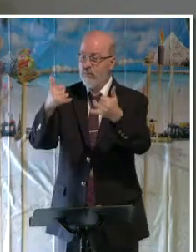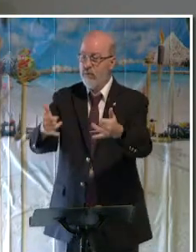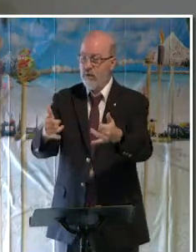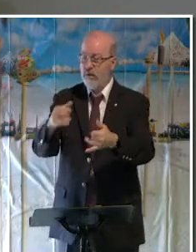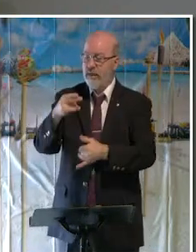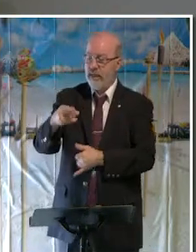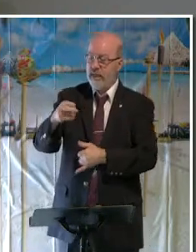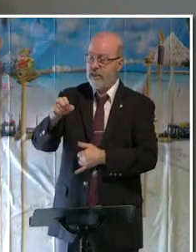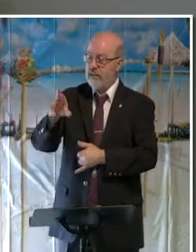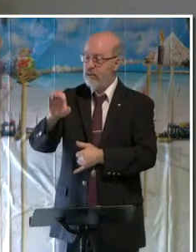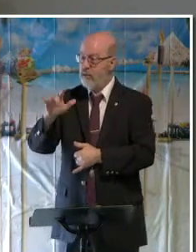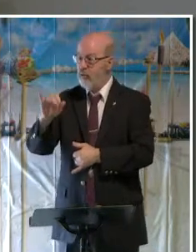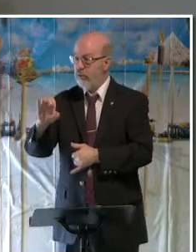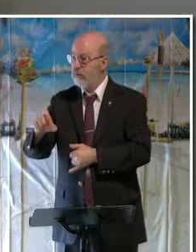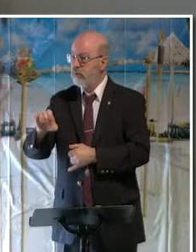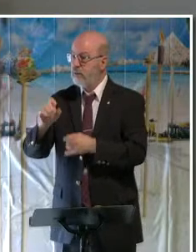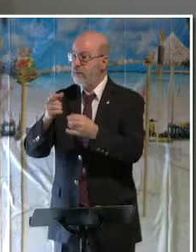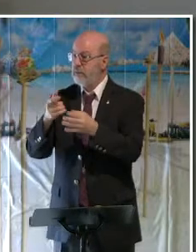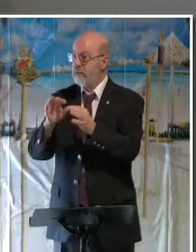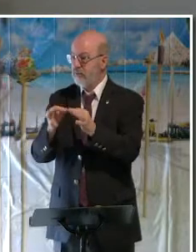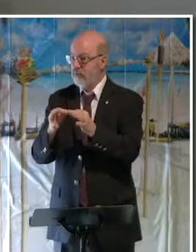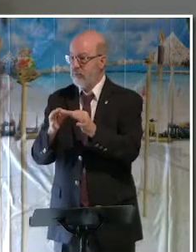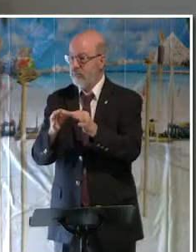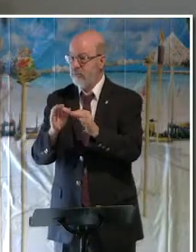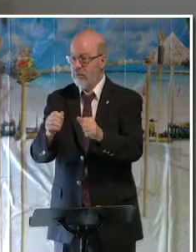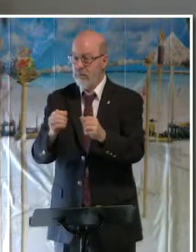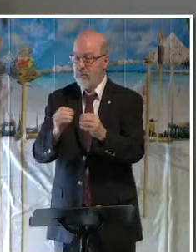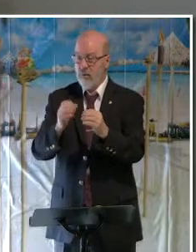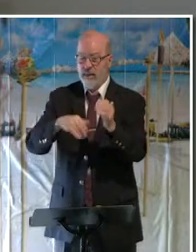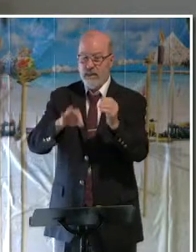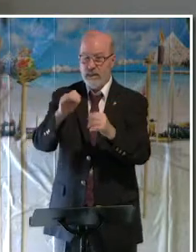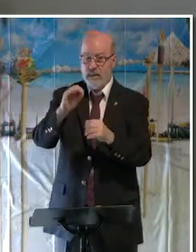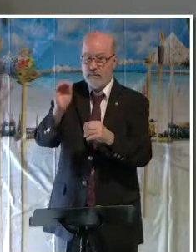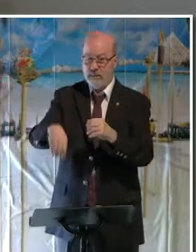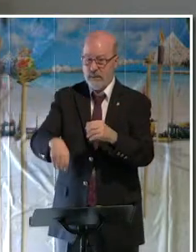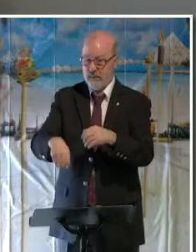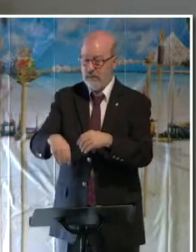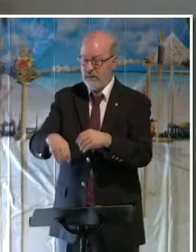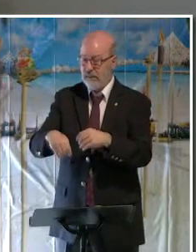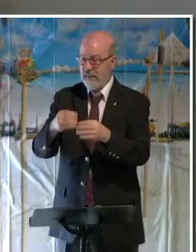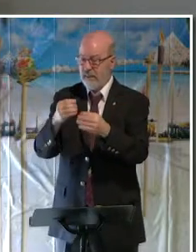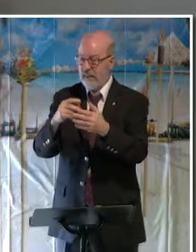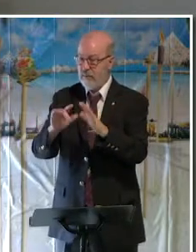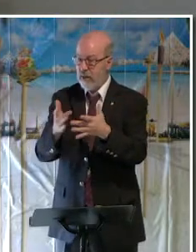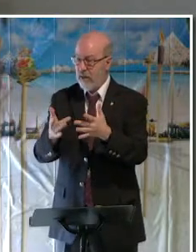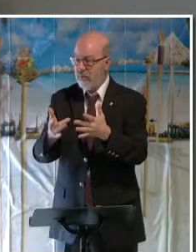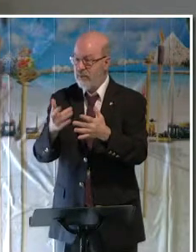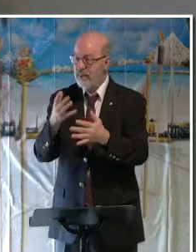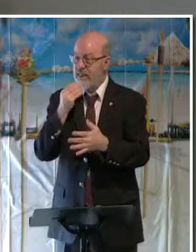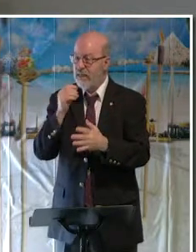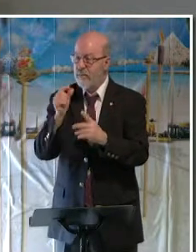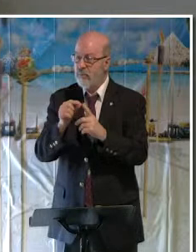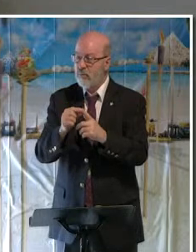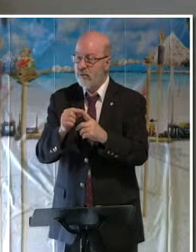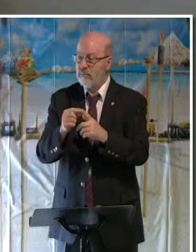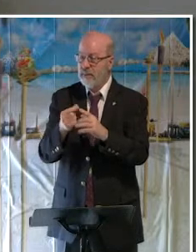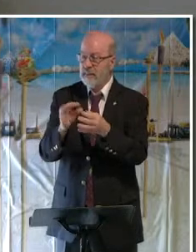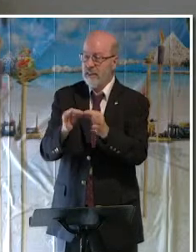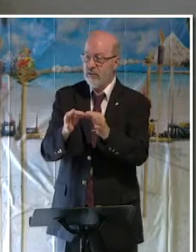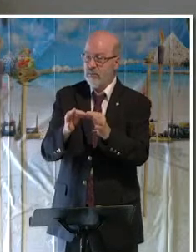word heritage is often translated, as a matter of fact, probably over 90% of the time in the scripture, that Hebrew word is